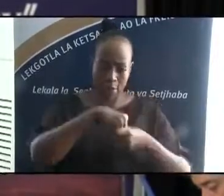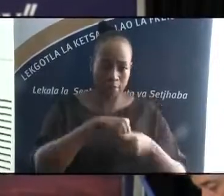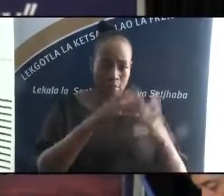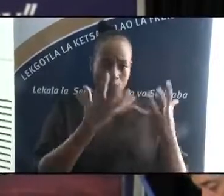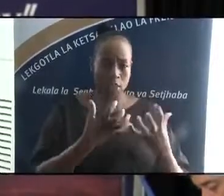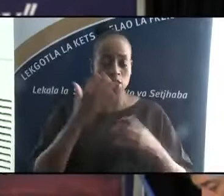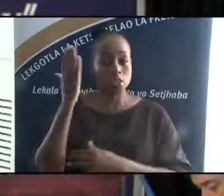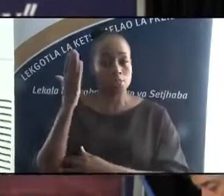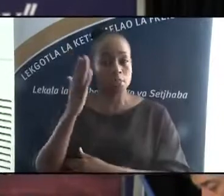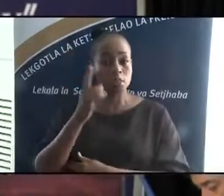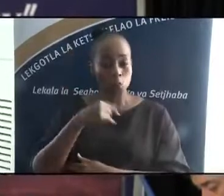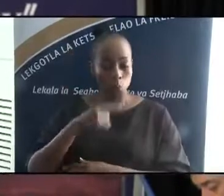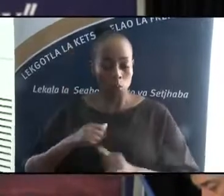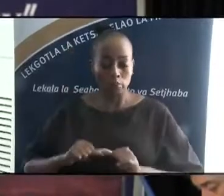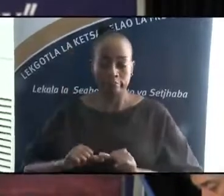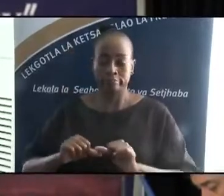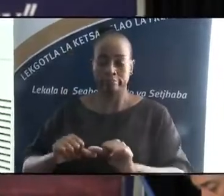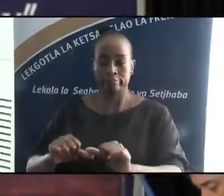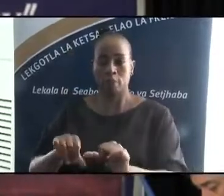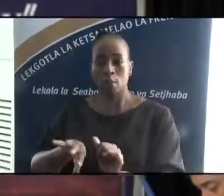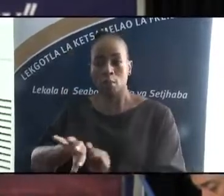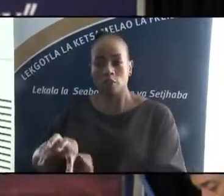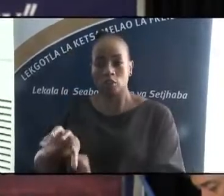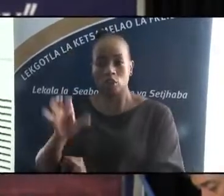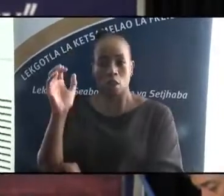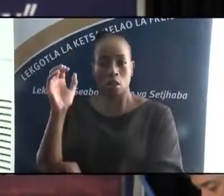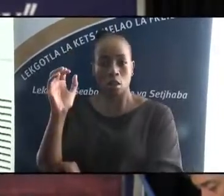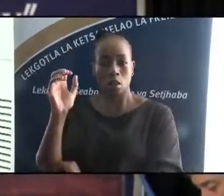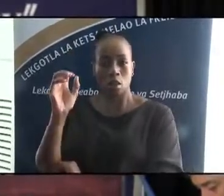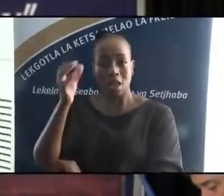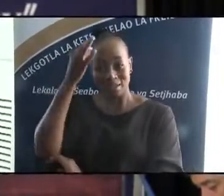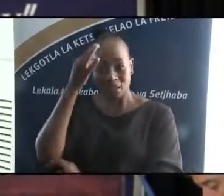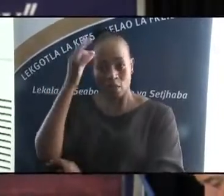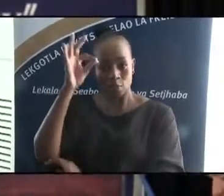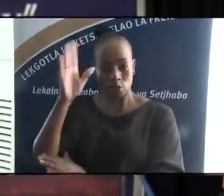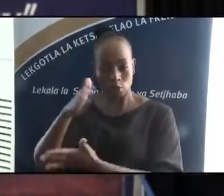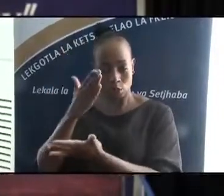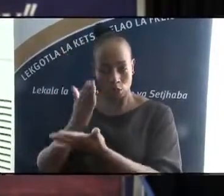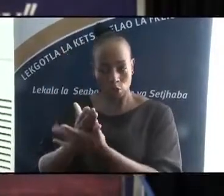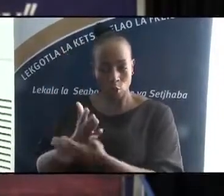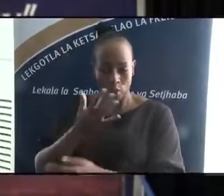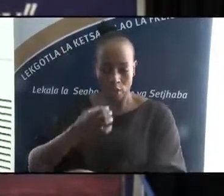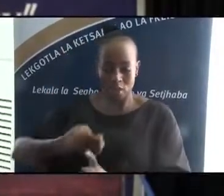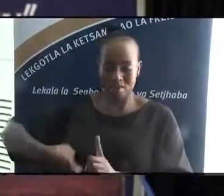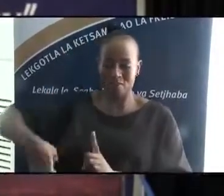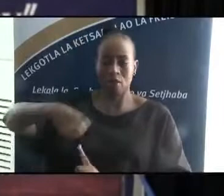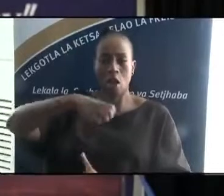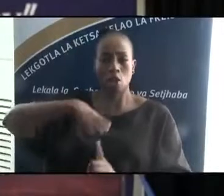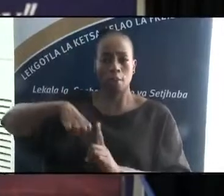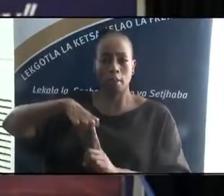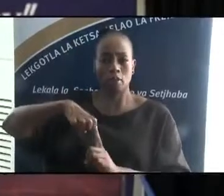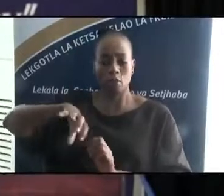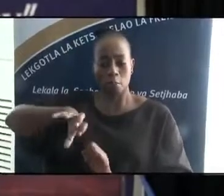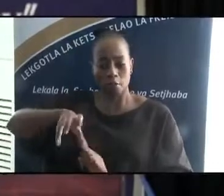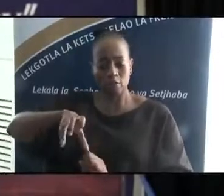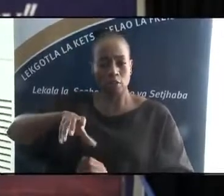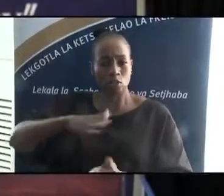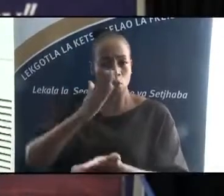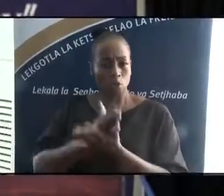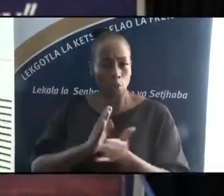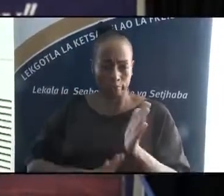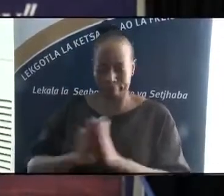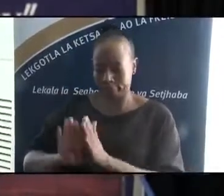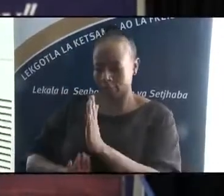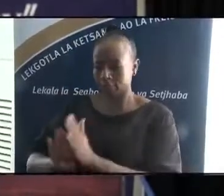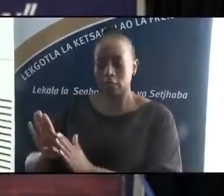continue with our commitment as the provincial government to create a conducive environment for the province to grow, we